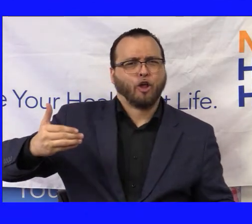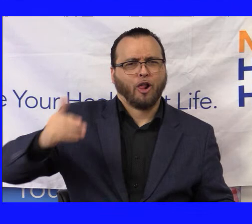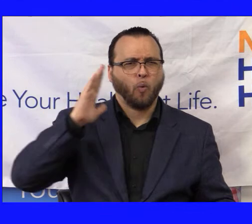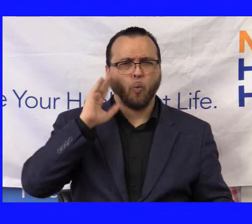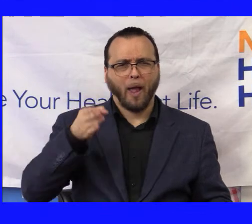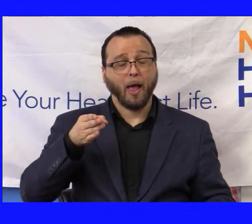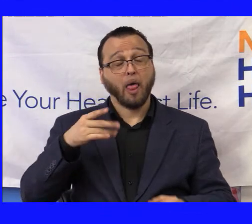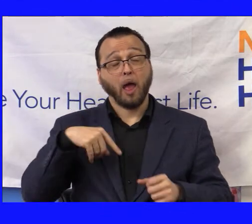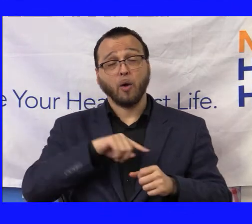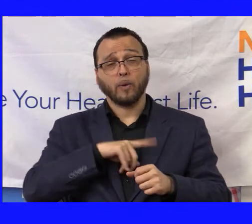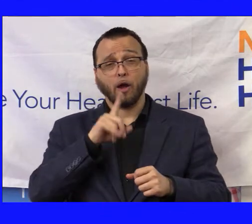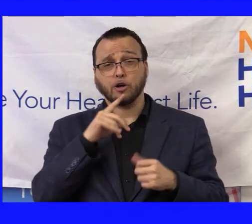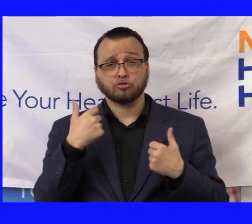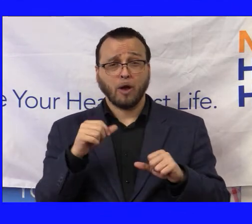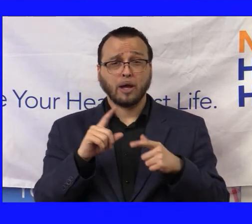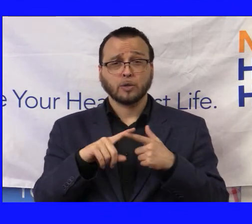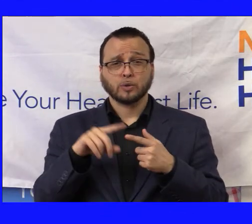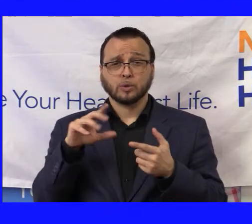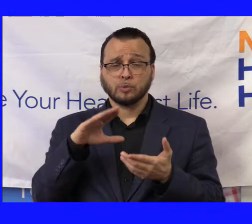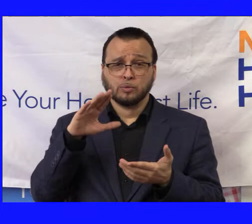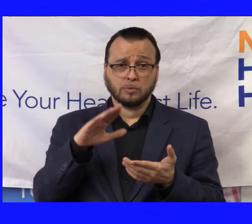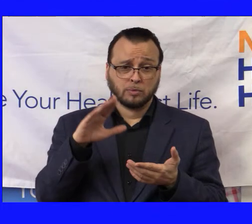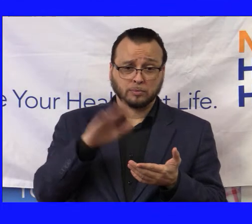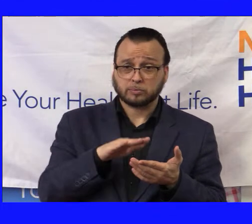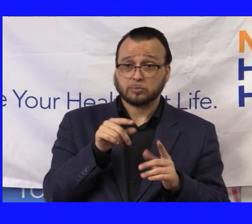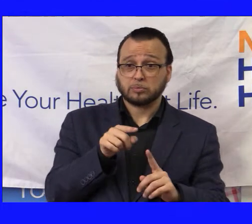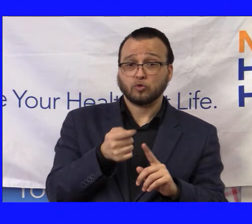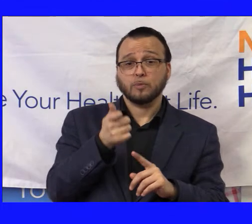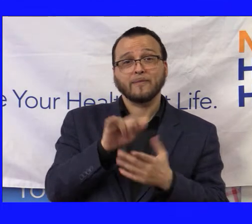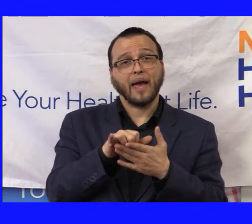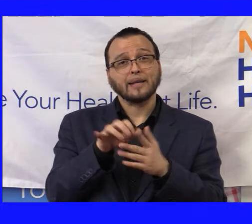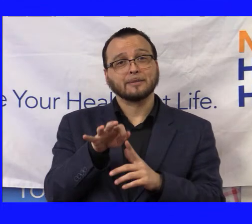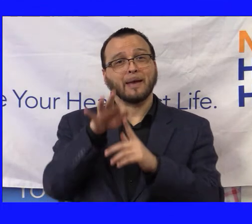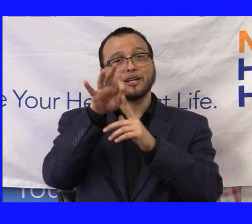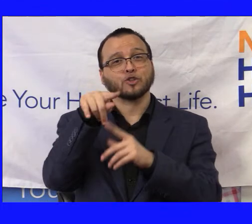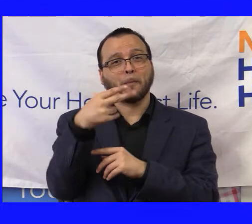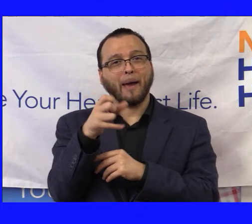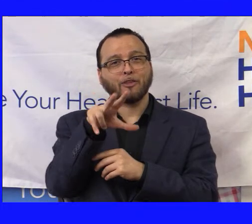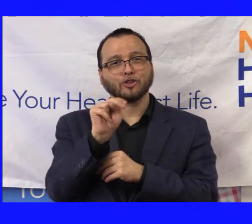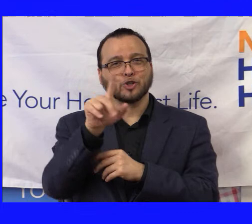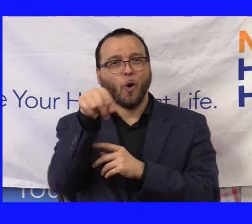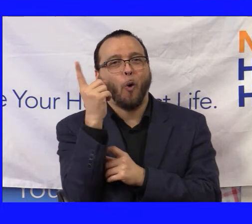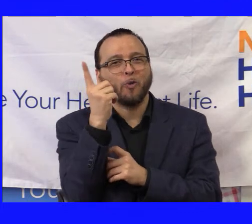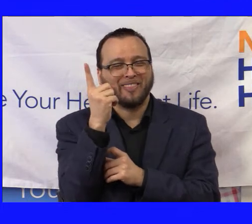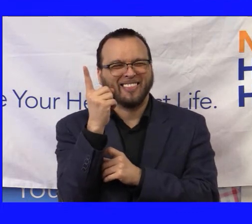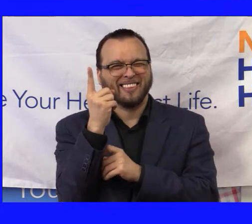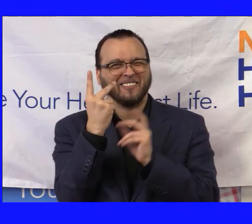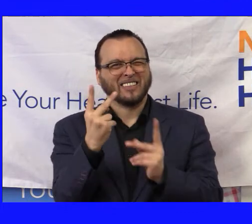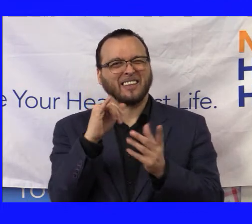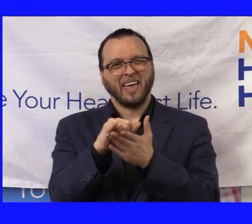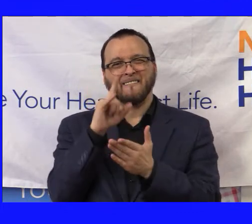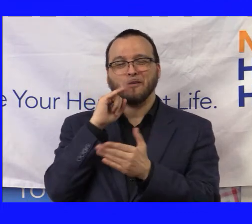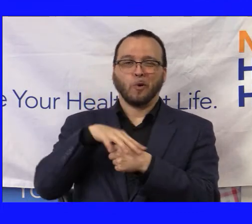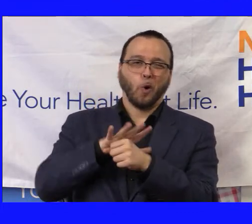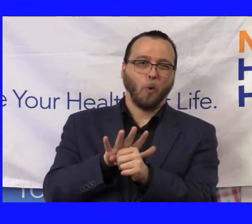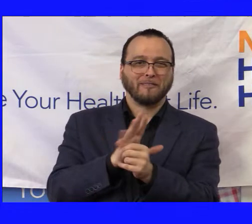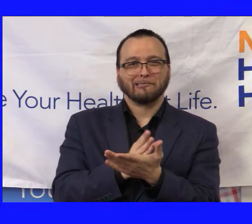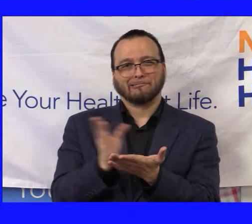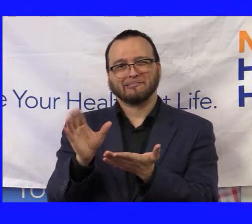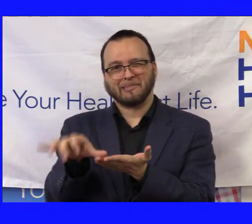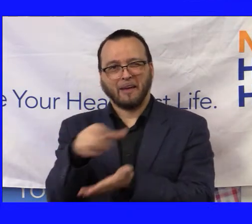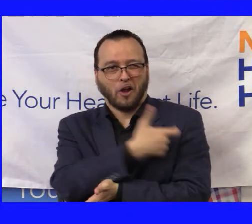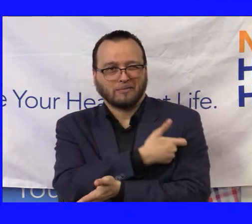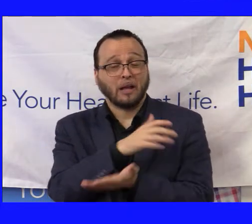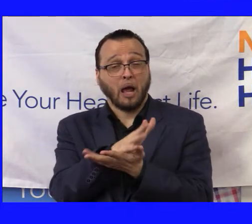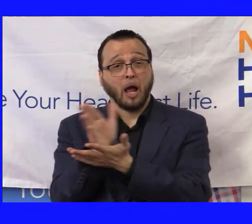to remove the special pathogens only visits, which would be the COVID testing patients and things like that, and begin to drill down even further in